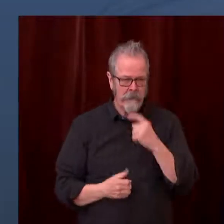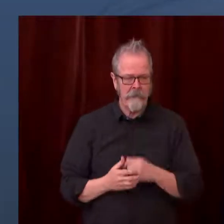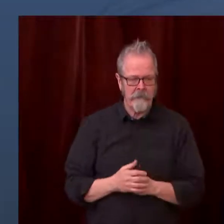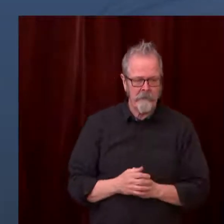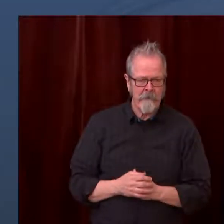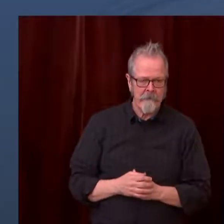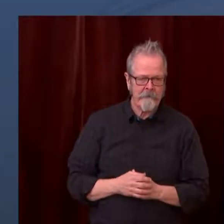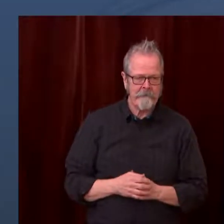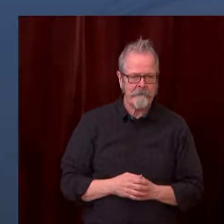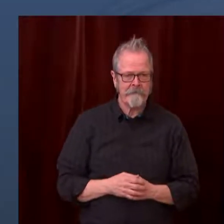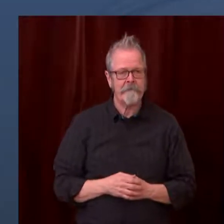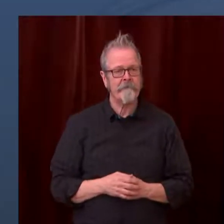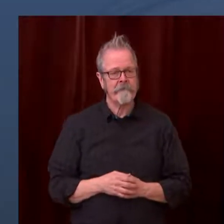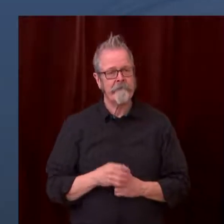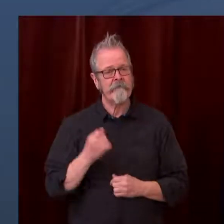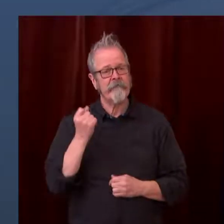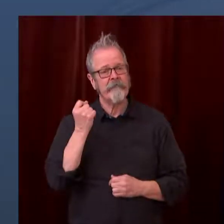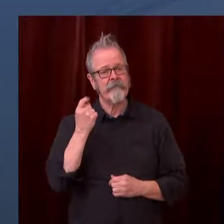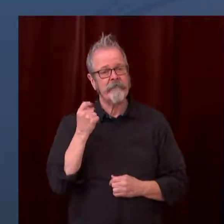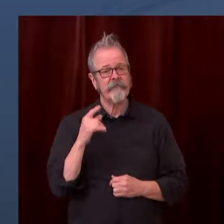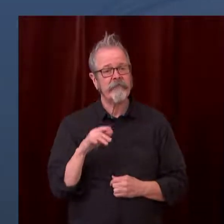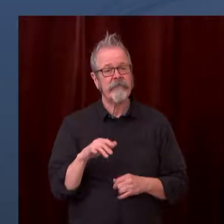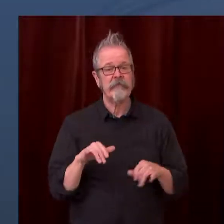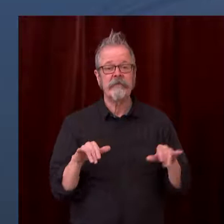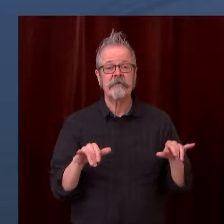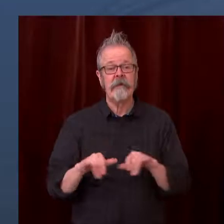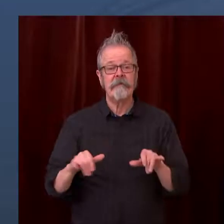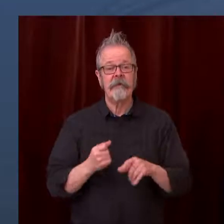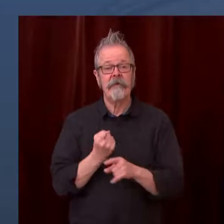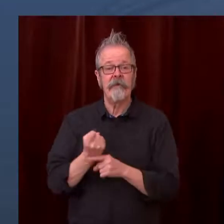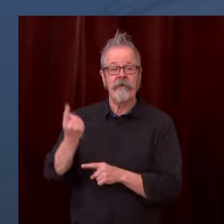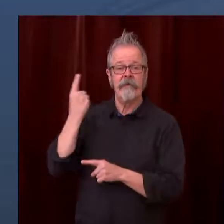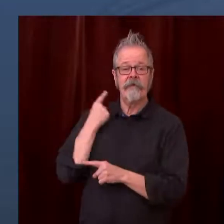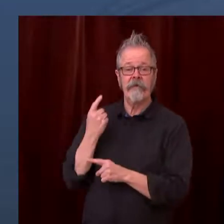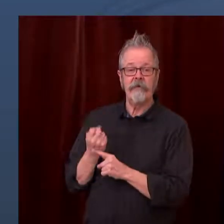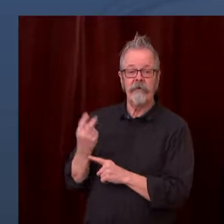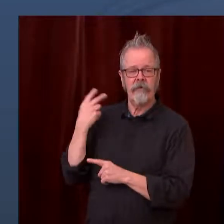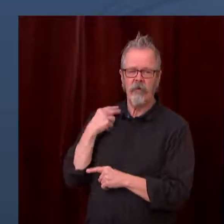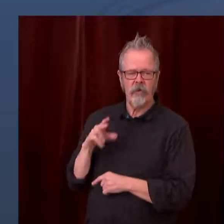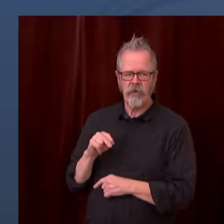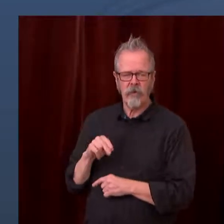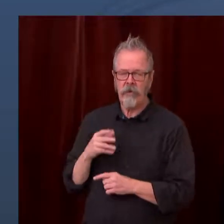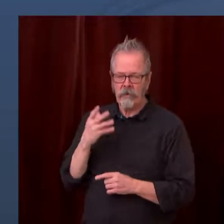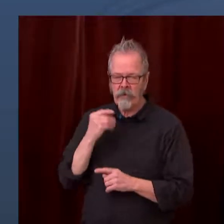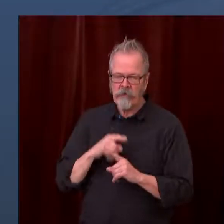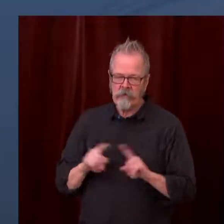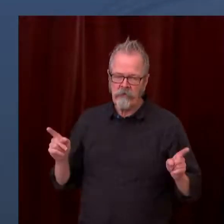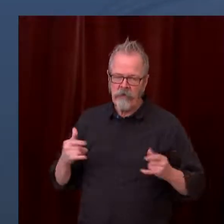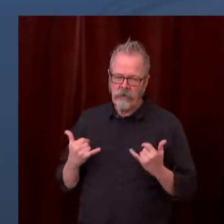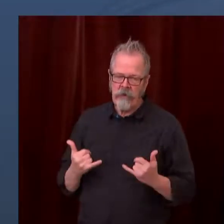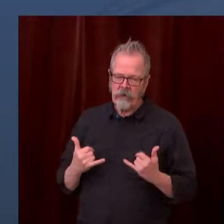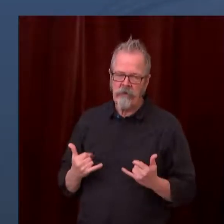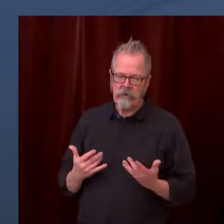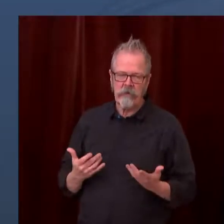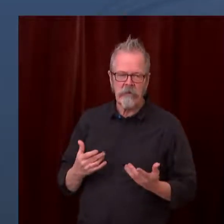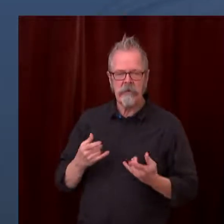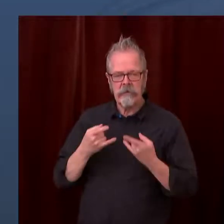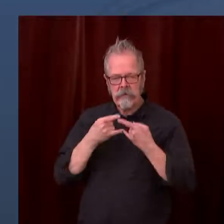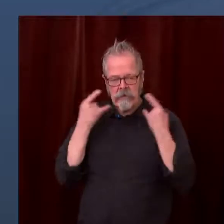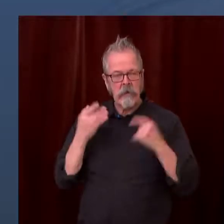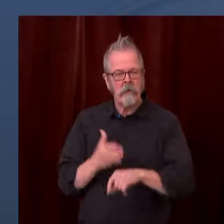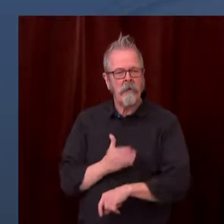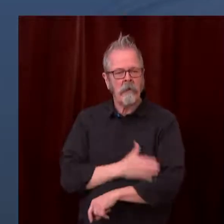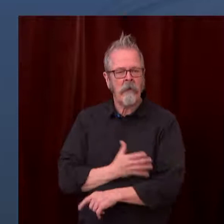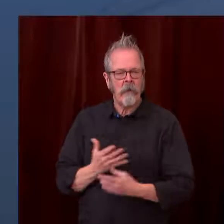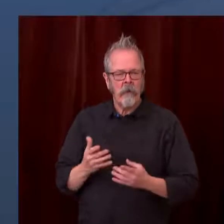contact tracing in schools, a way to ensure we have good rules of compliance with masks. And these 1,400 schools have